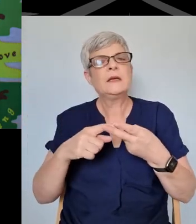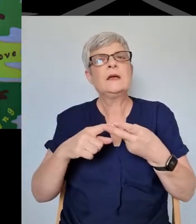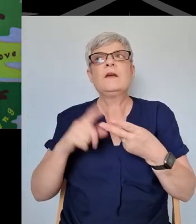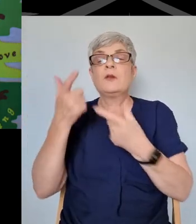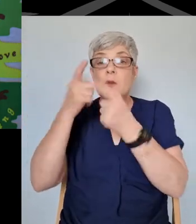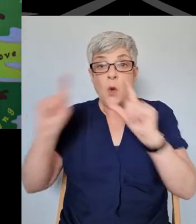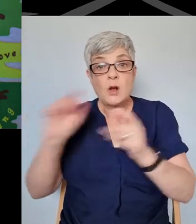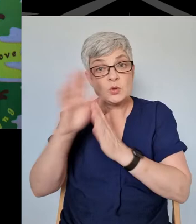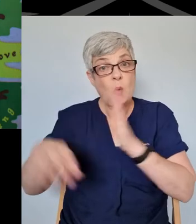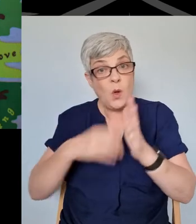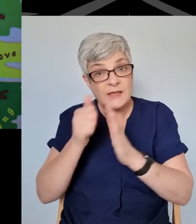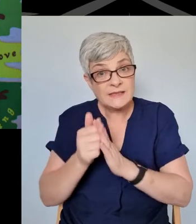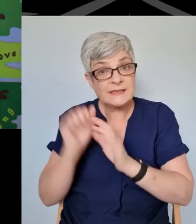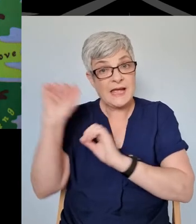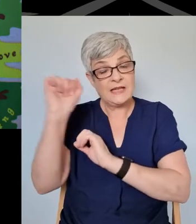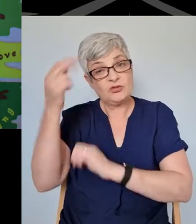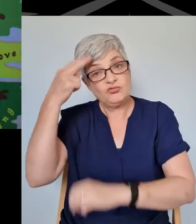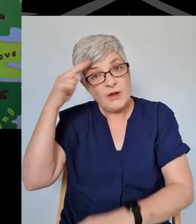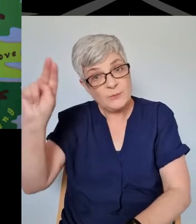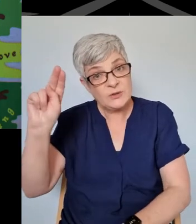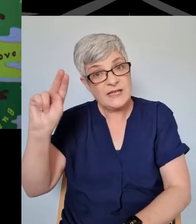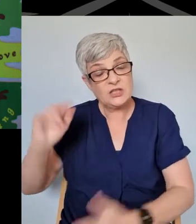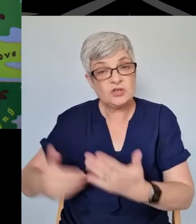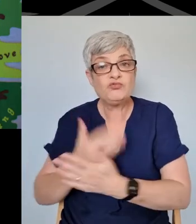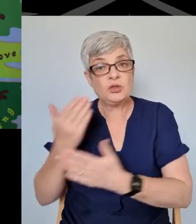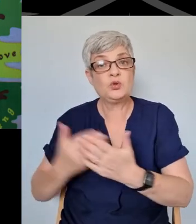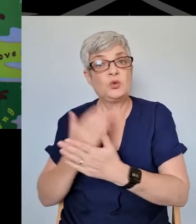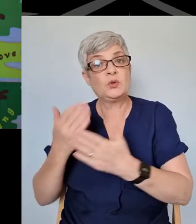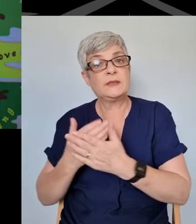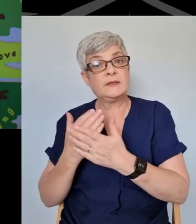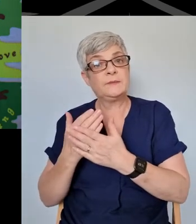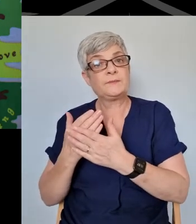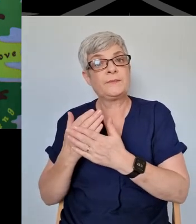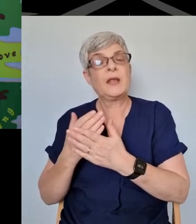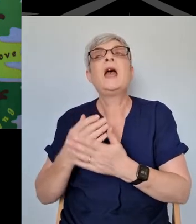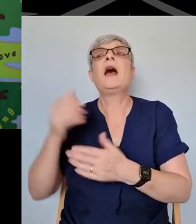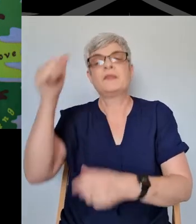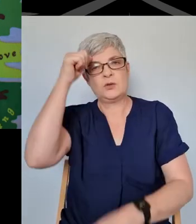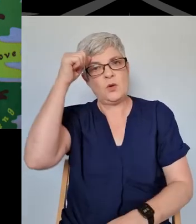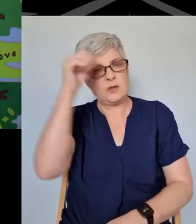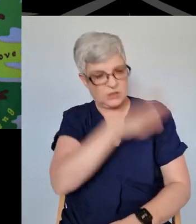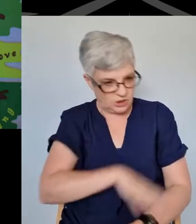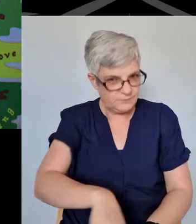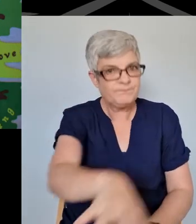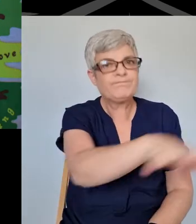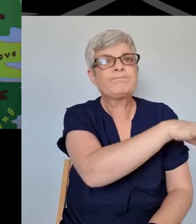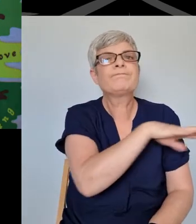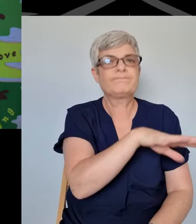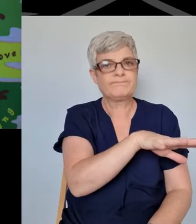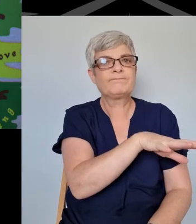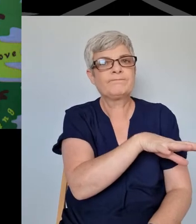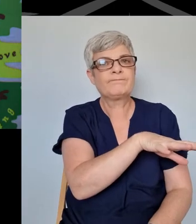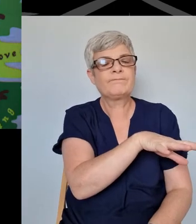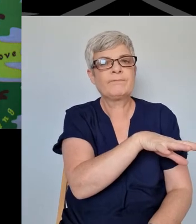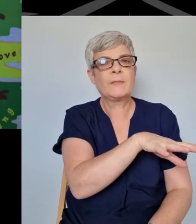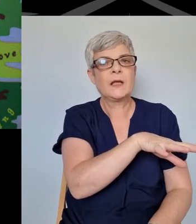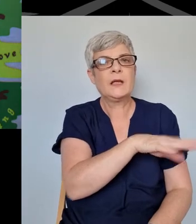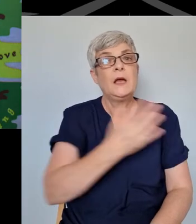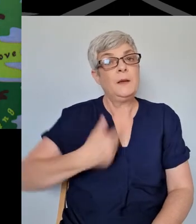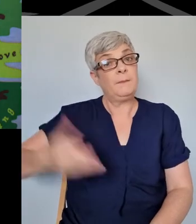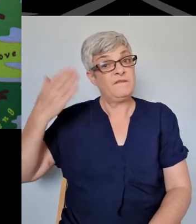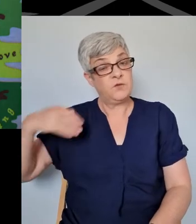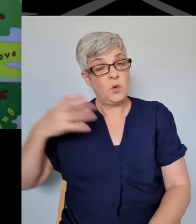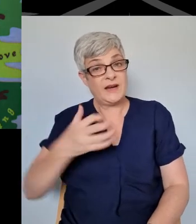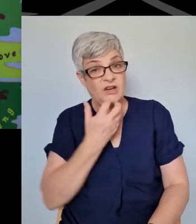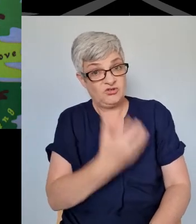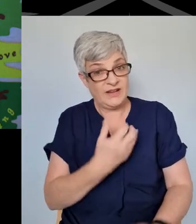of the Lord, His reputation being restored, and the knowledge of God among the nations. Now, before Israel